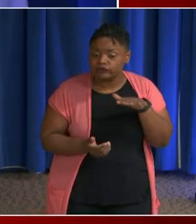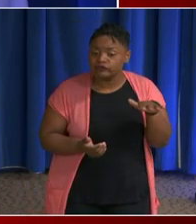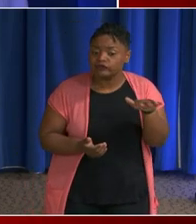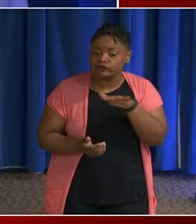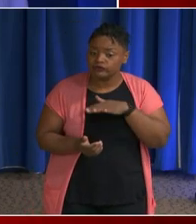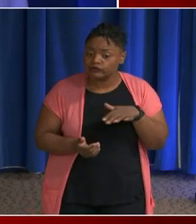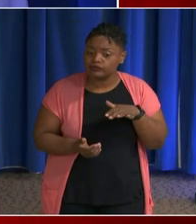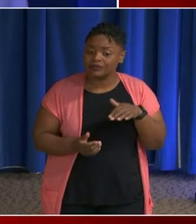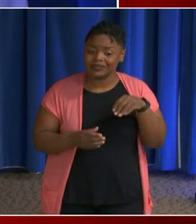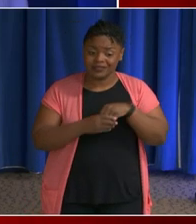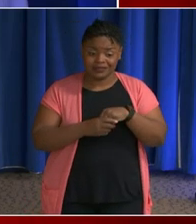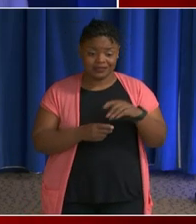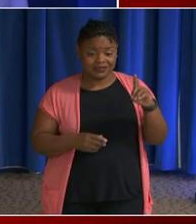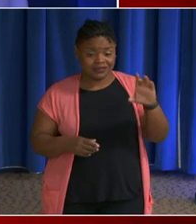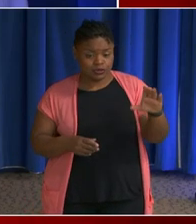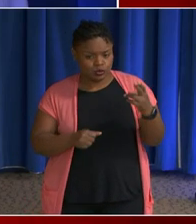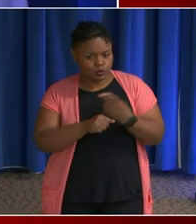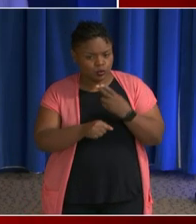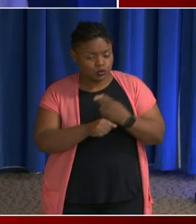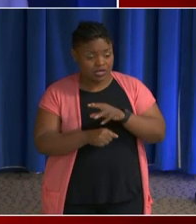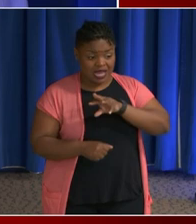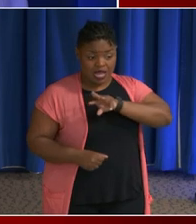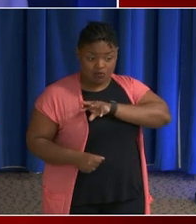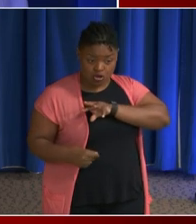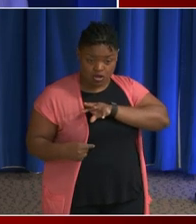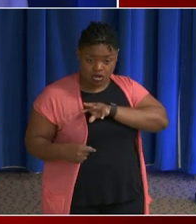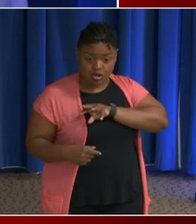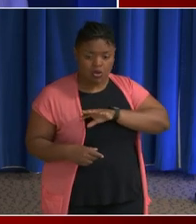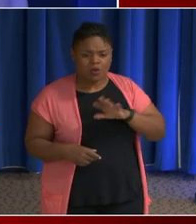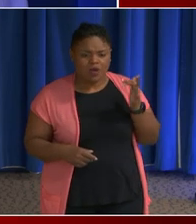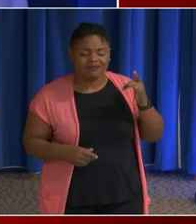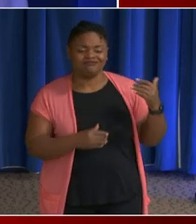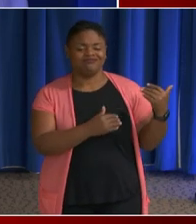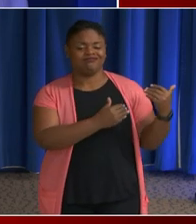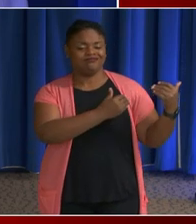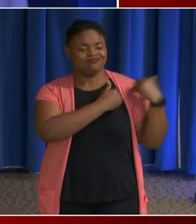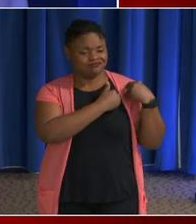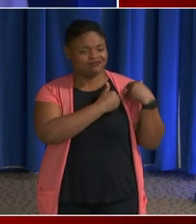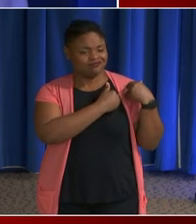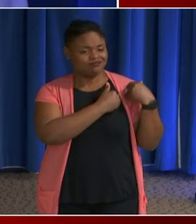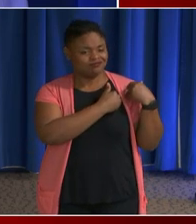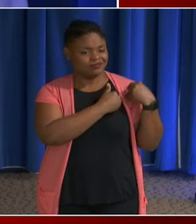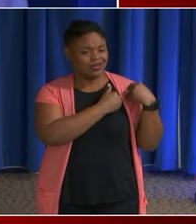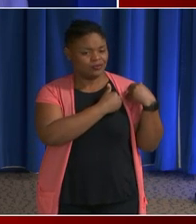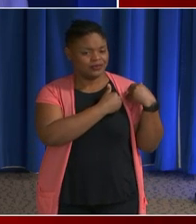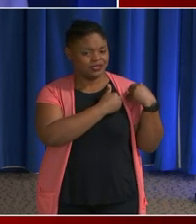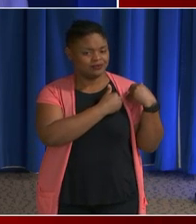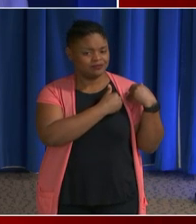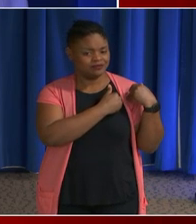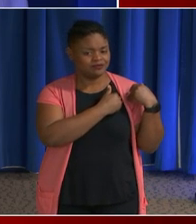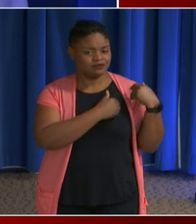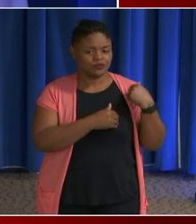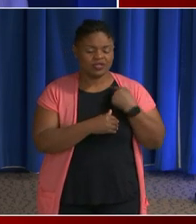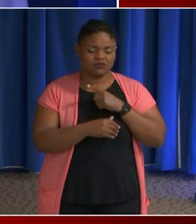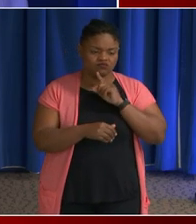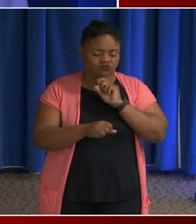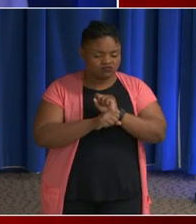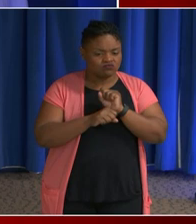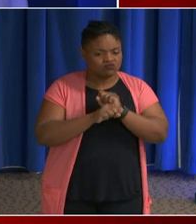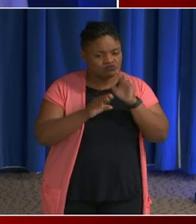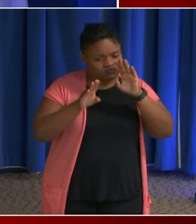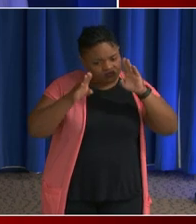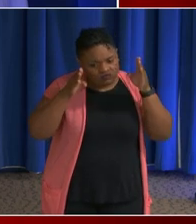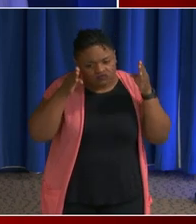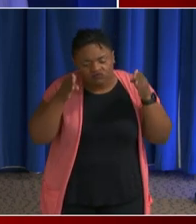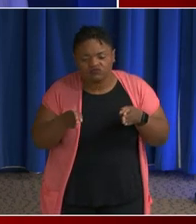District of Columbia wear body-worn cameras is because of accountability. And we have been all ears to that. You have had a membership,